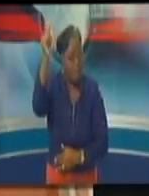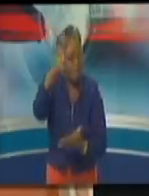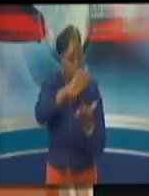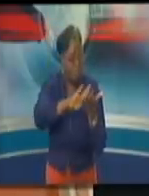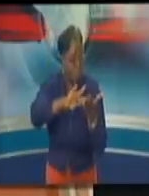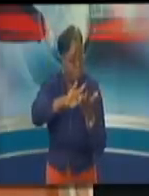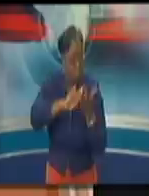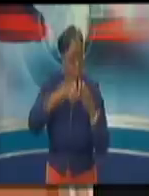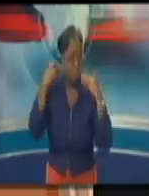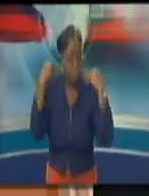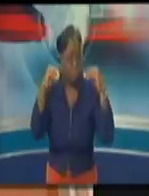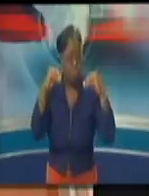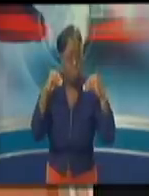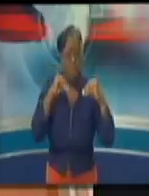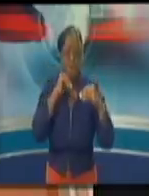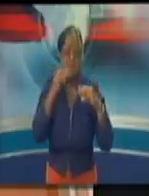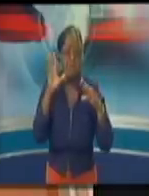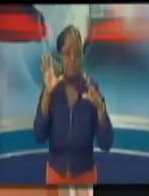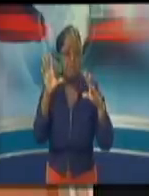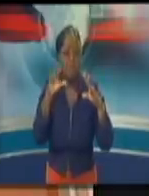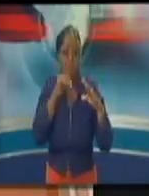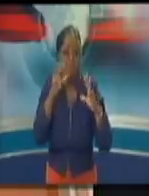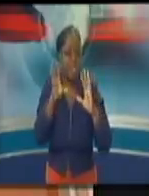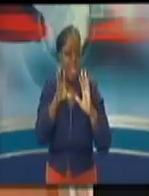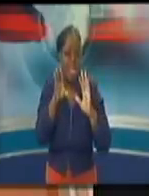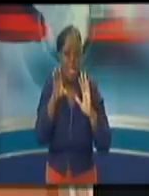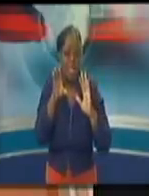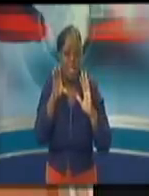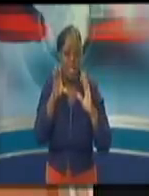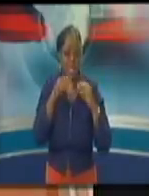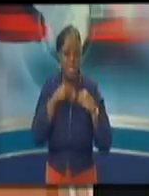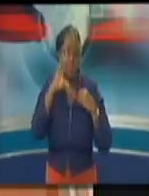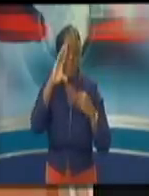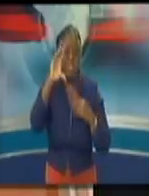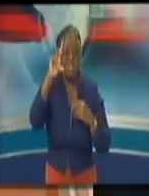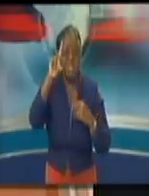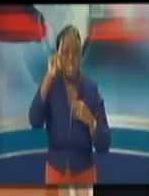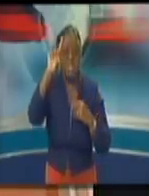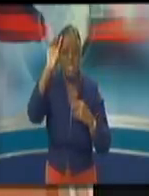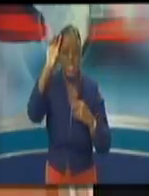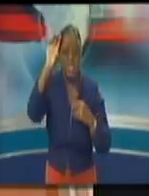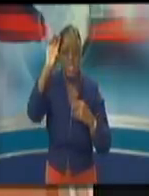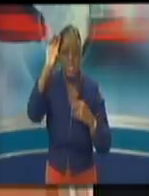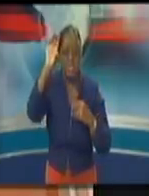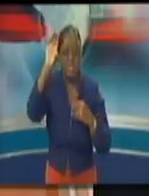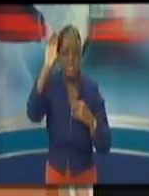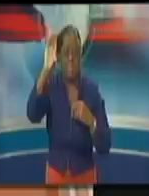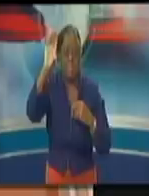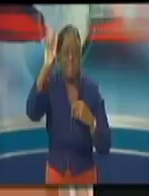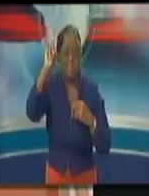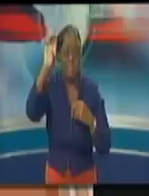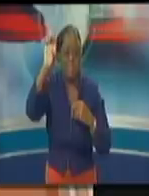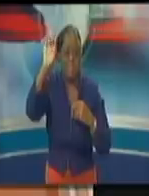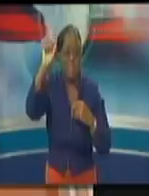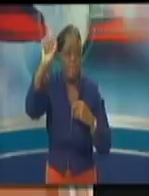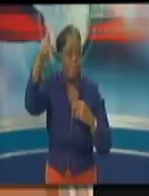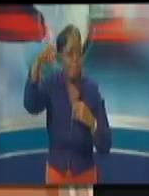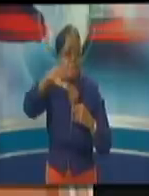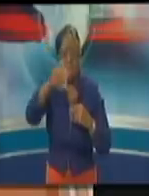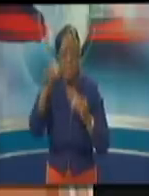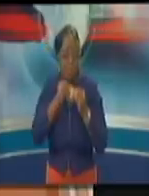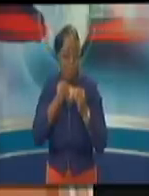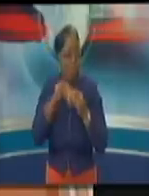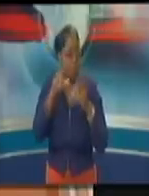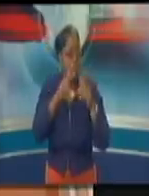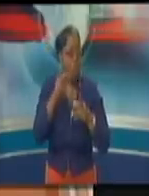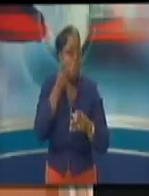not accepting CDAP anymore, and it is hard for a number of patients, diabetes, and other patients with